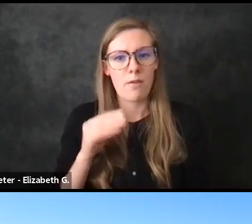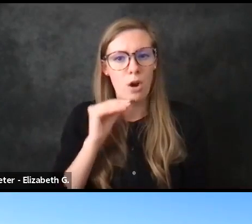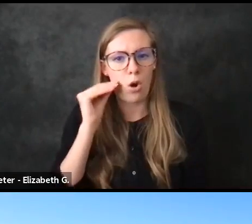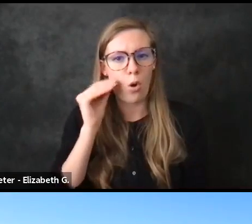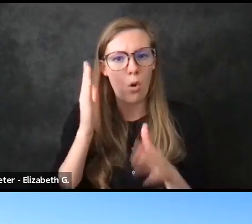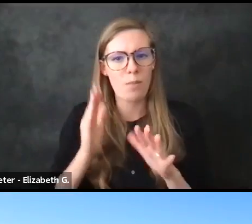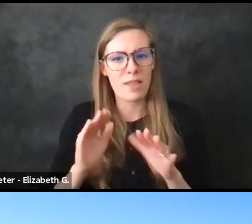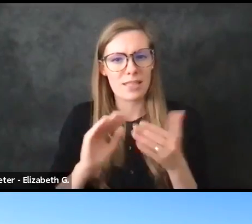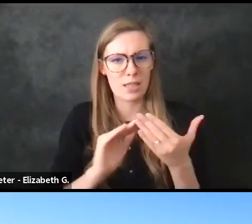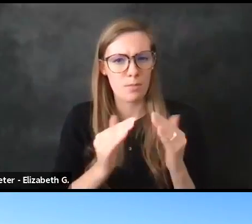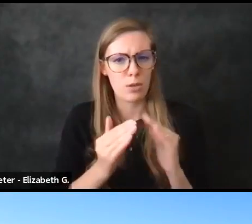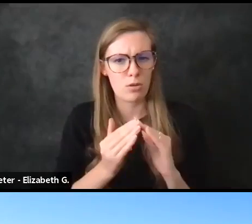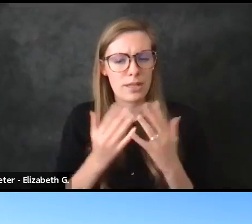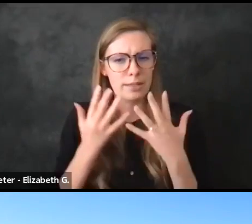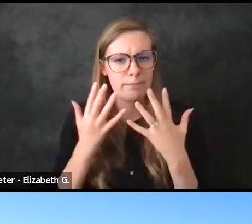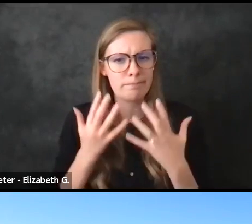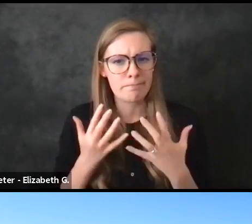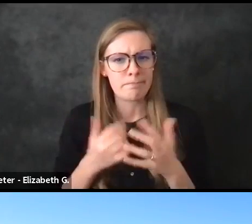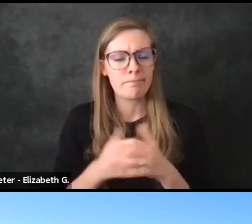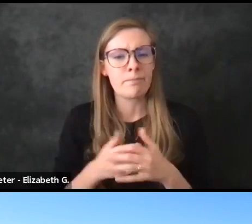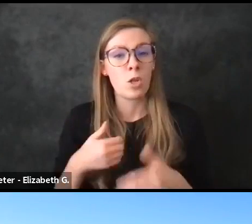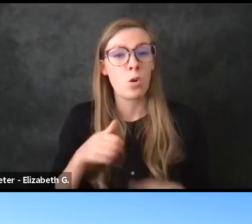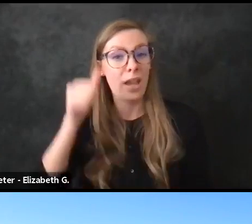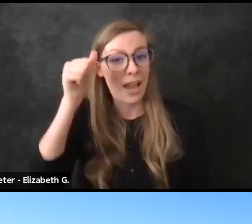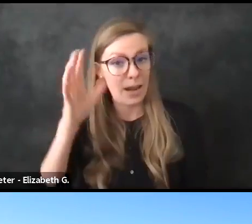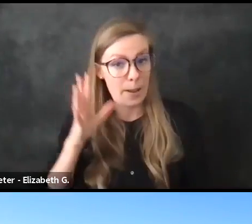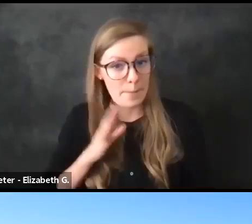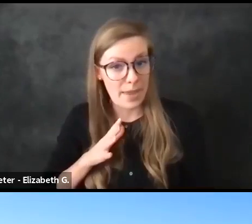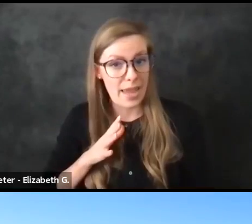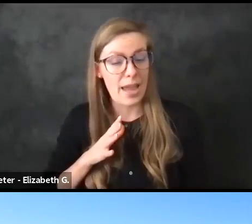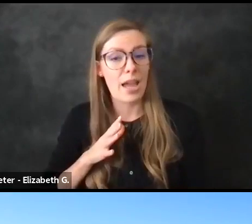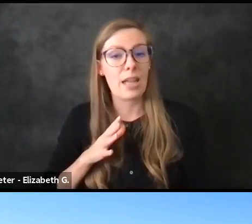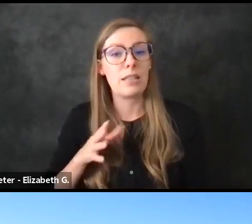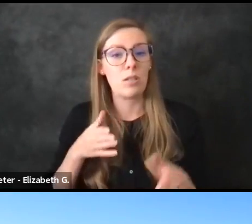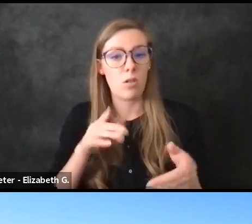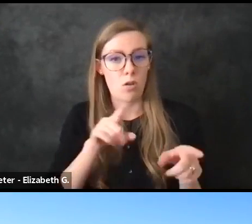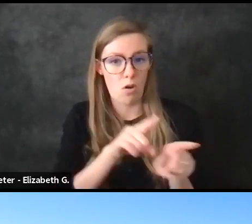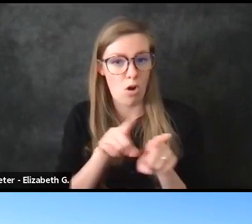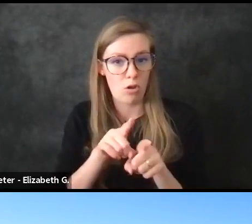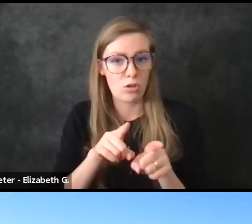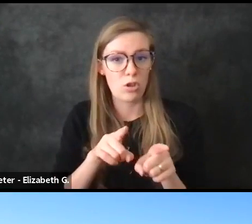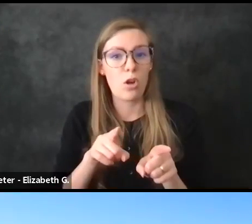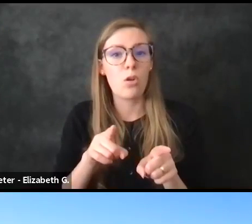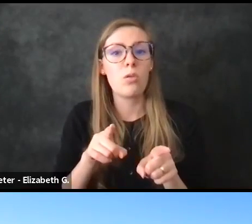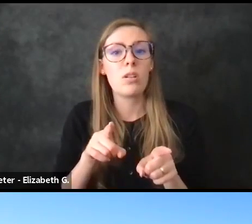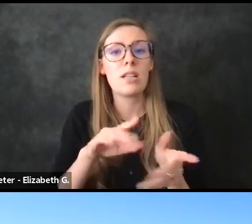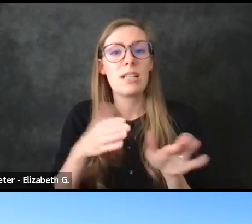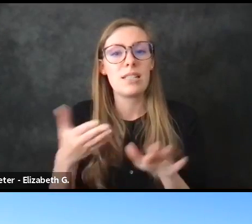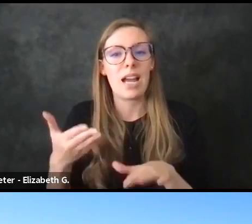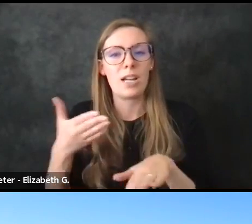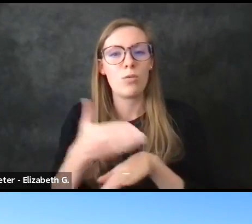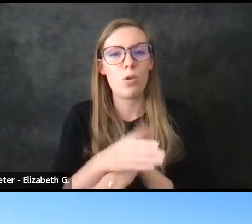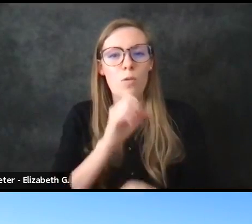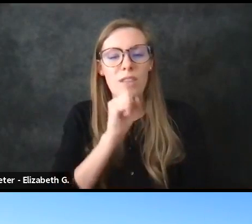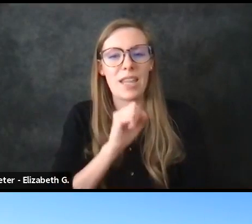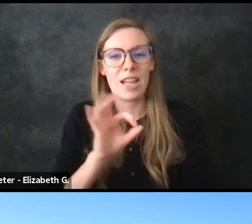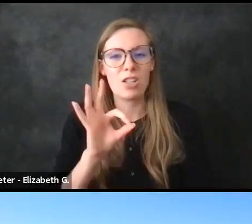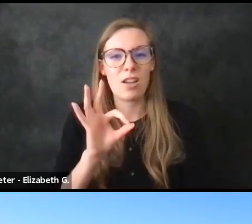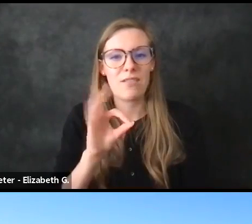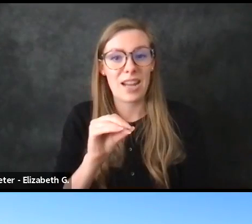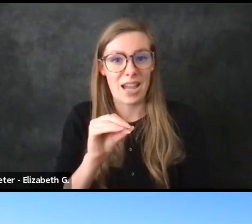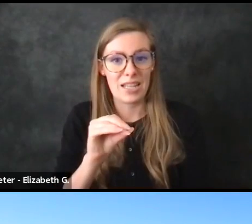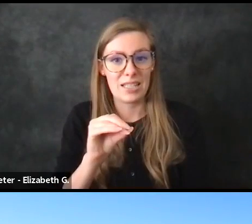We have a man who over the age of 90 who died on August 9th. He also